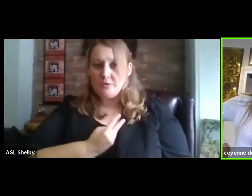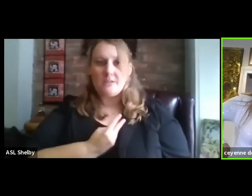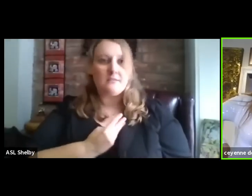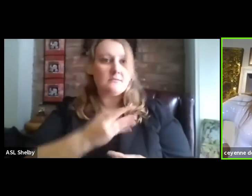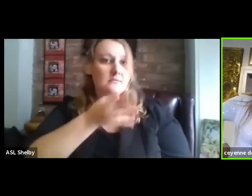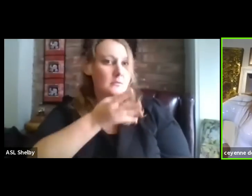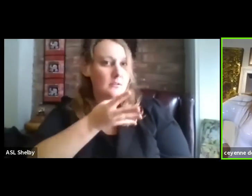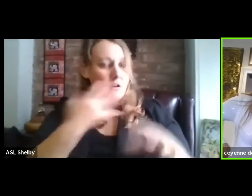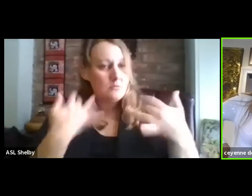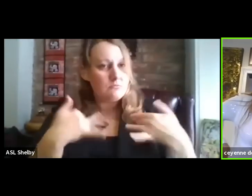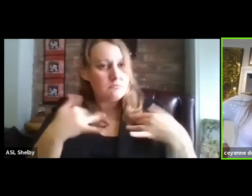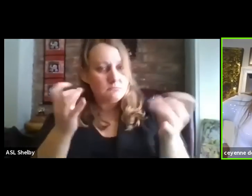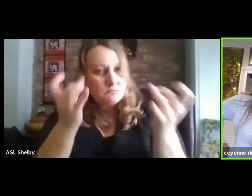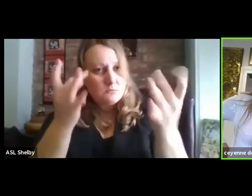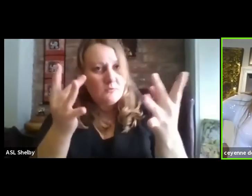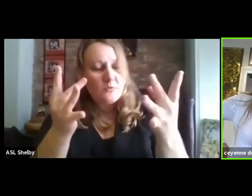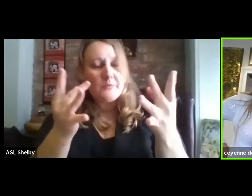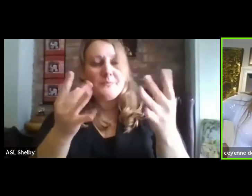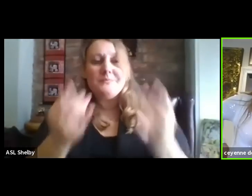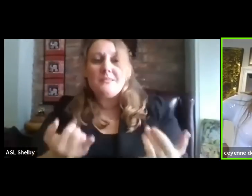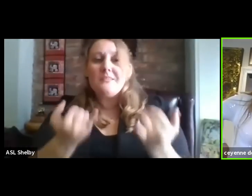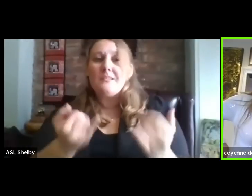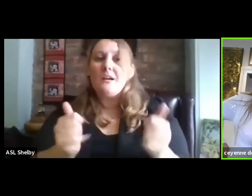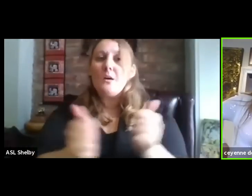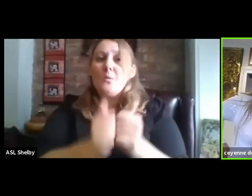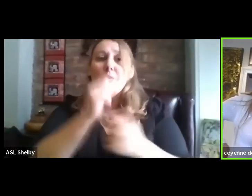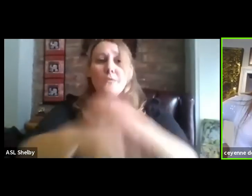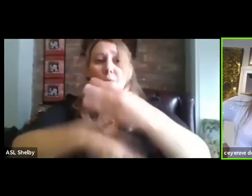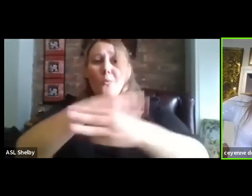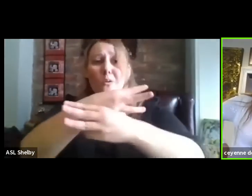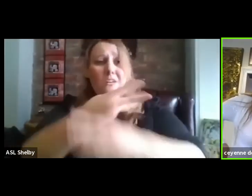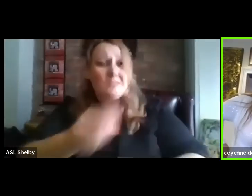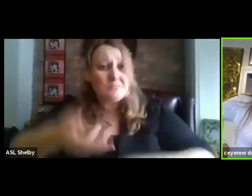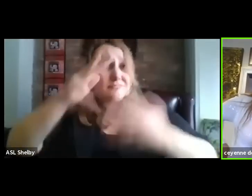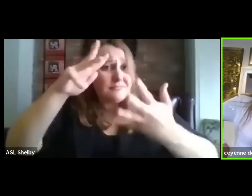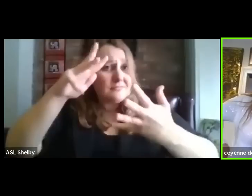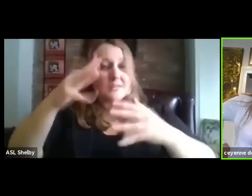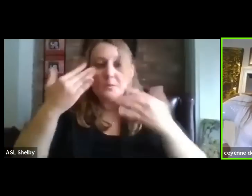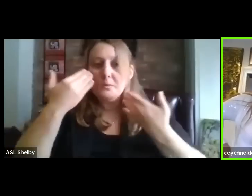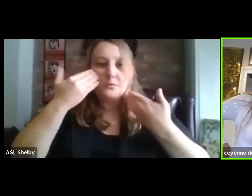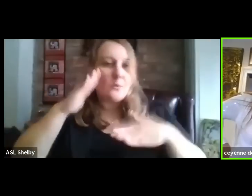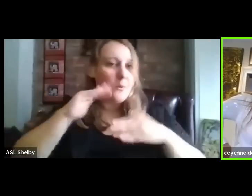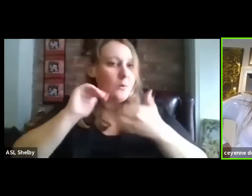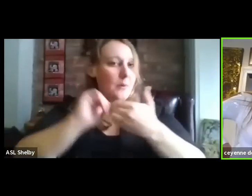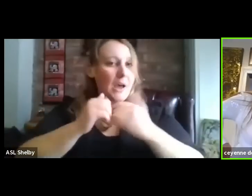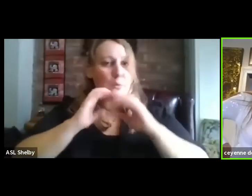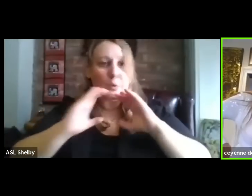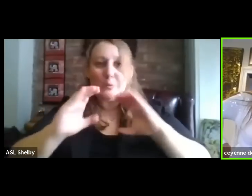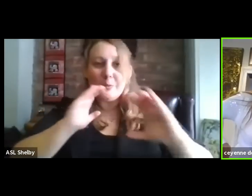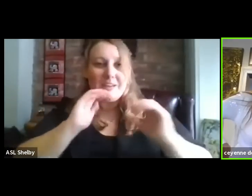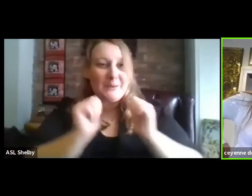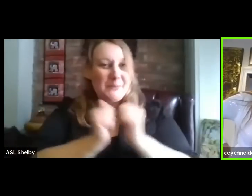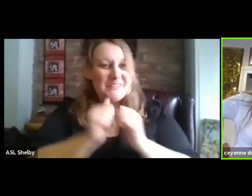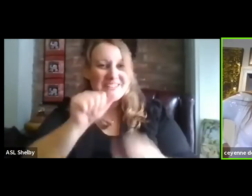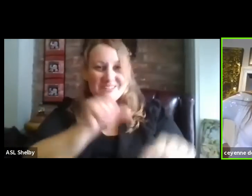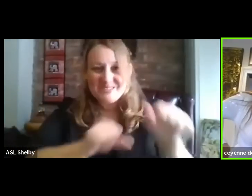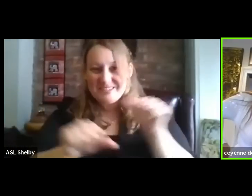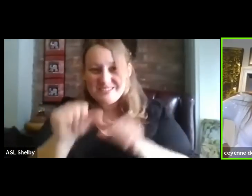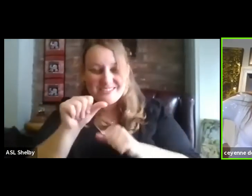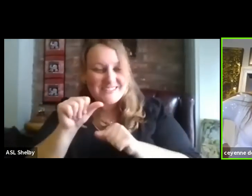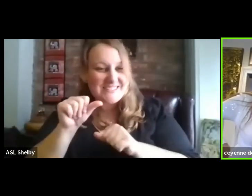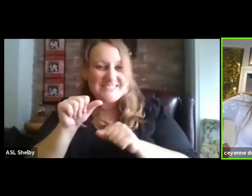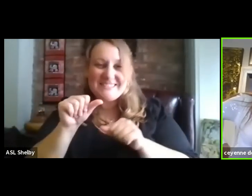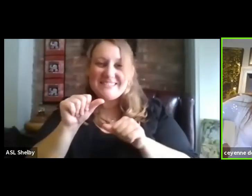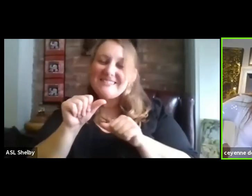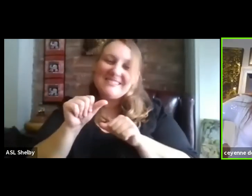the stuff going on in the world today, we don't know how to communicate with each other. I was stalked yesterday. I am